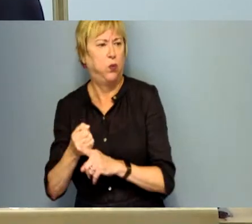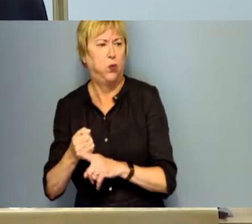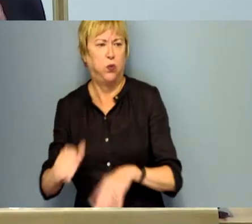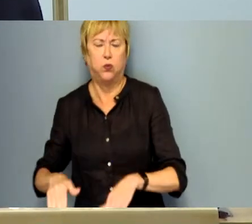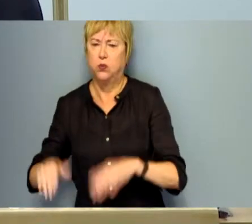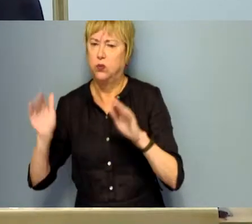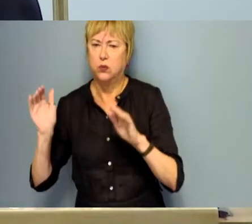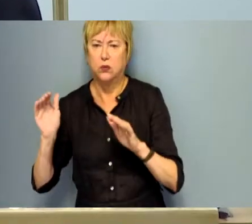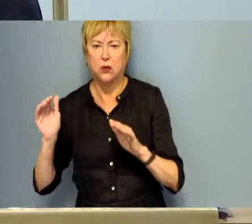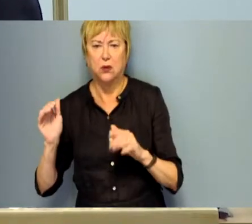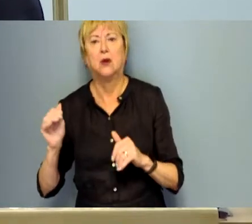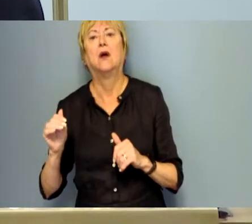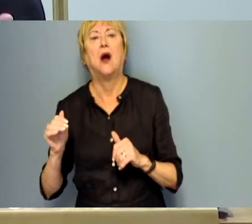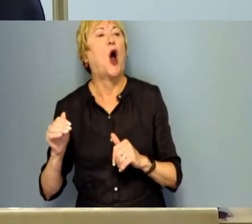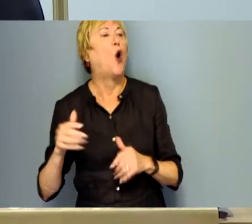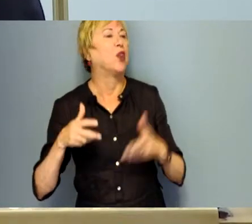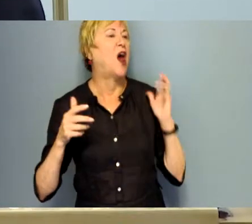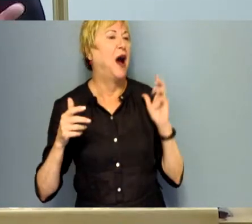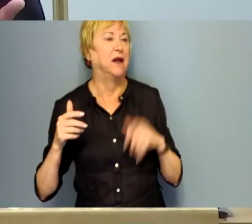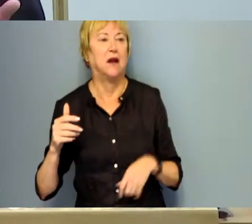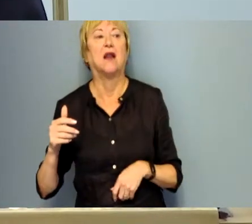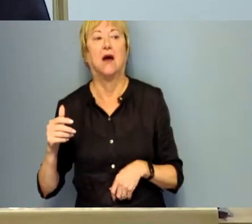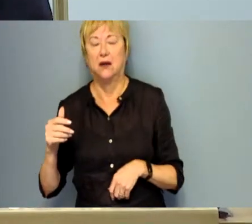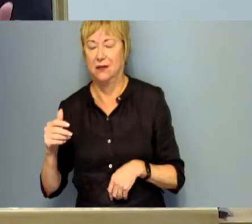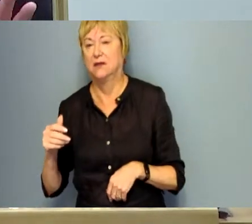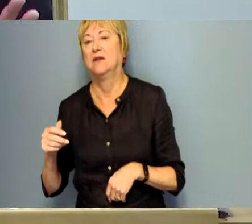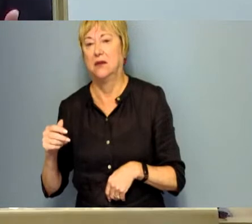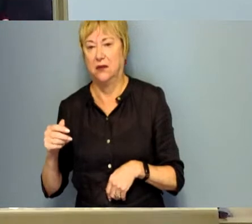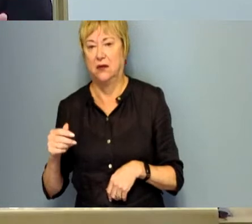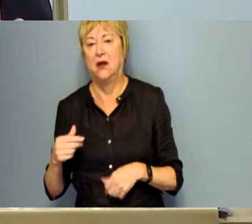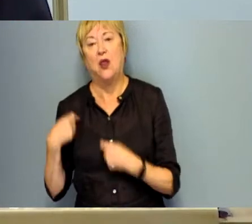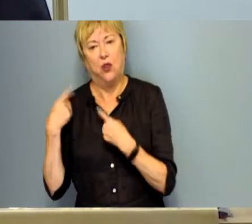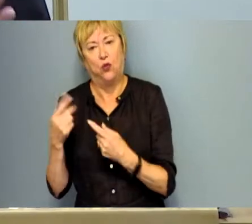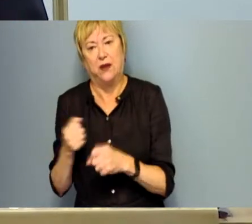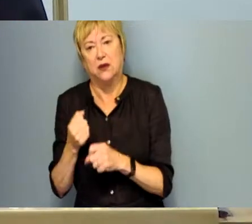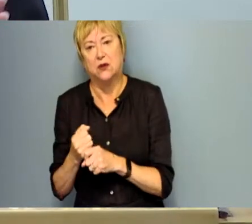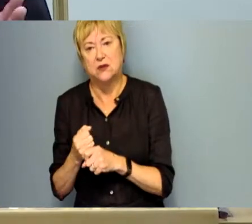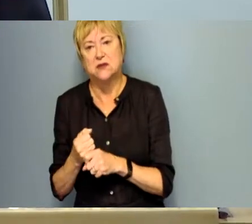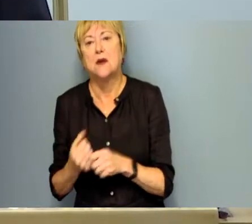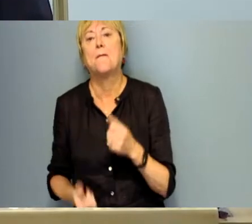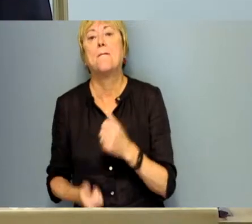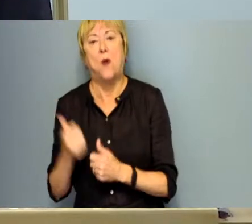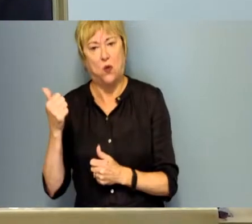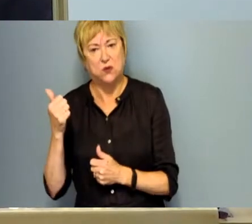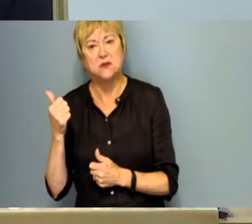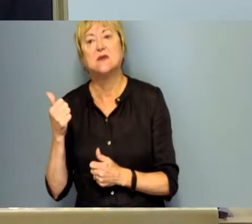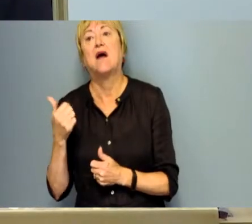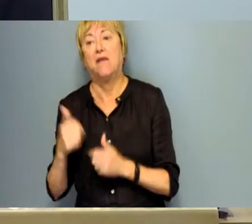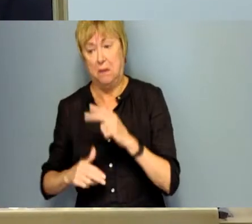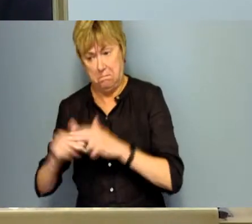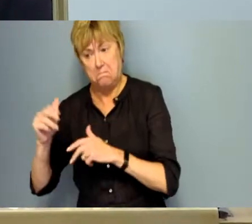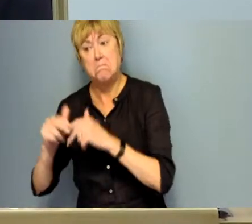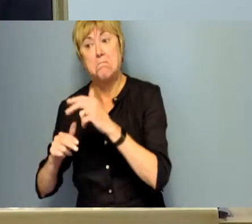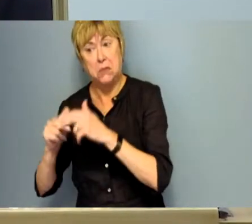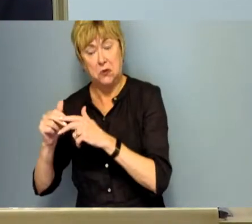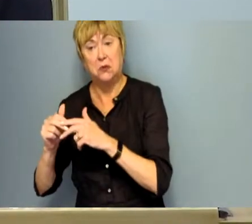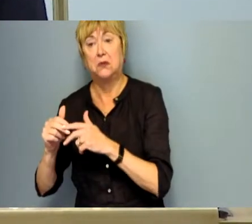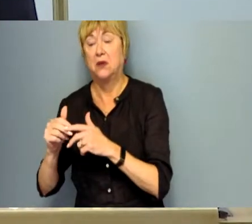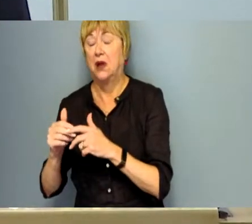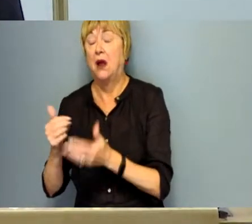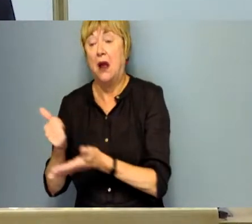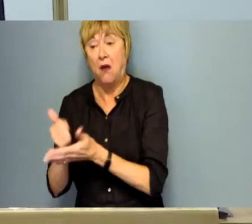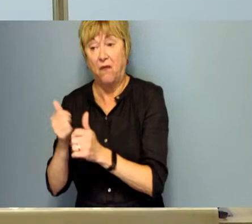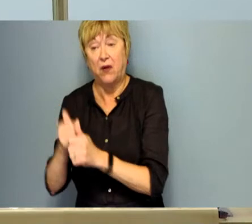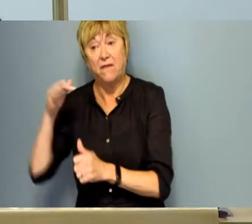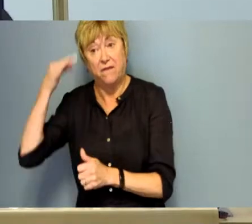think through the last couple of years, most of them, if not all of them, have rebuilt with help from the county, from the